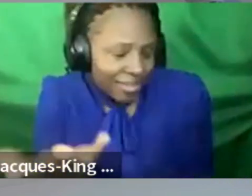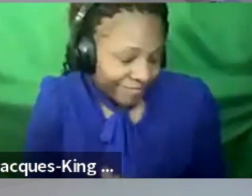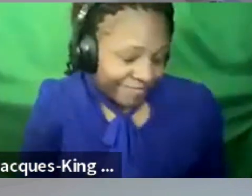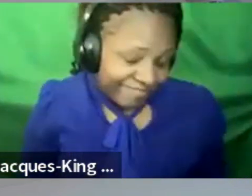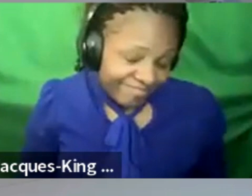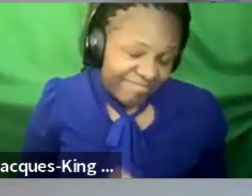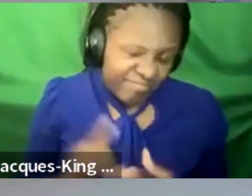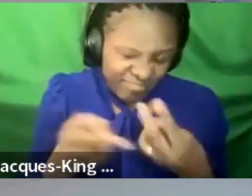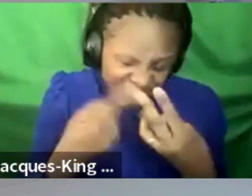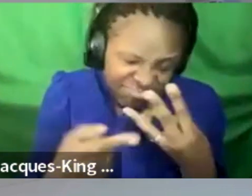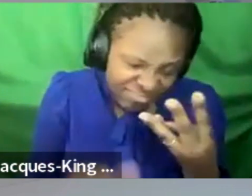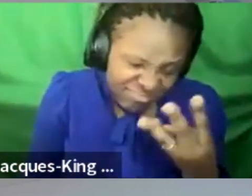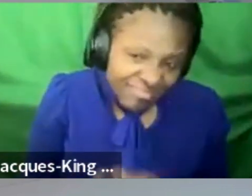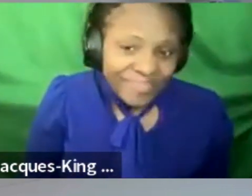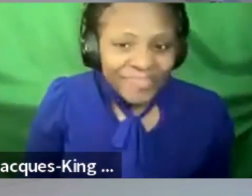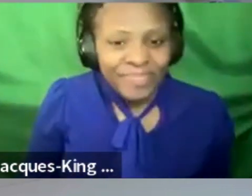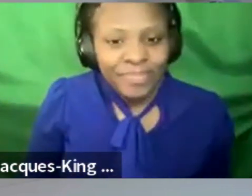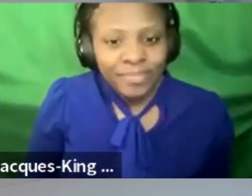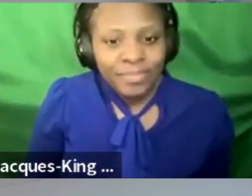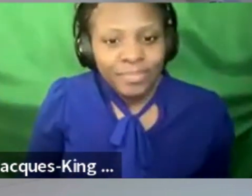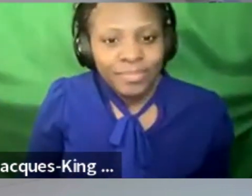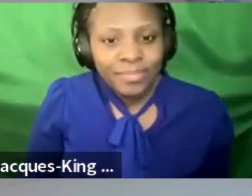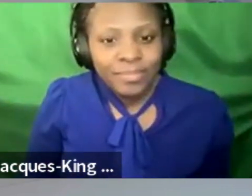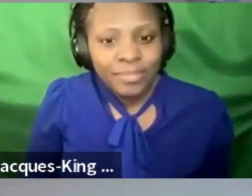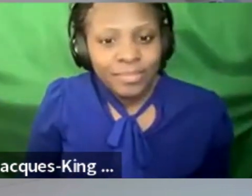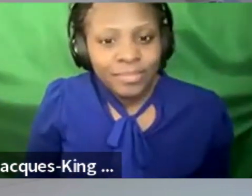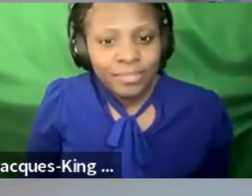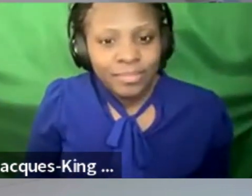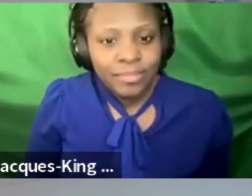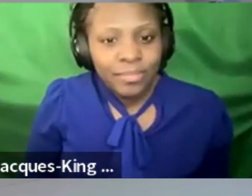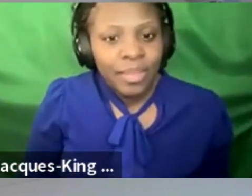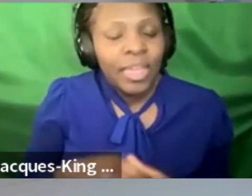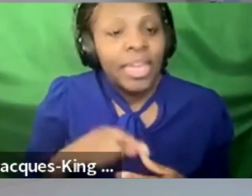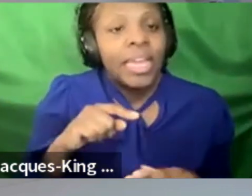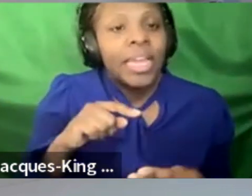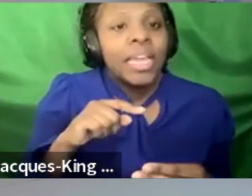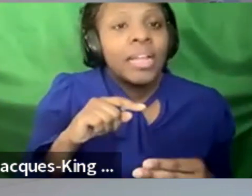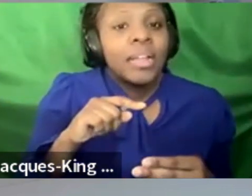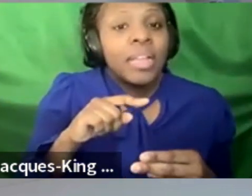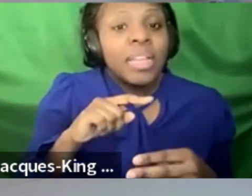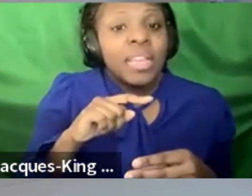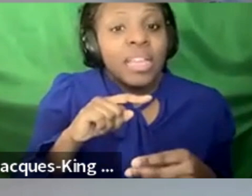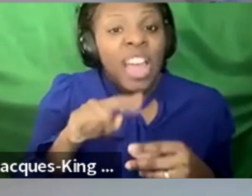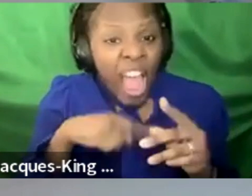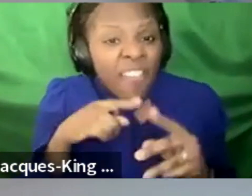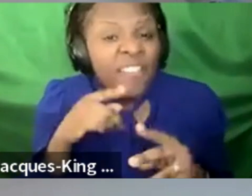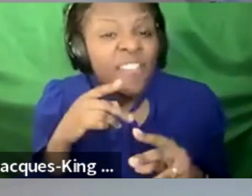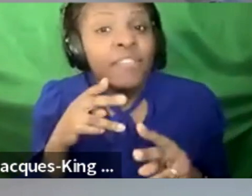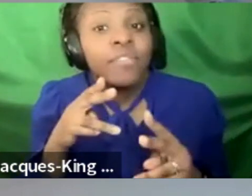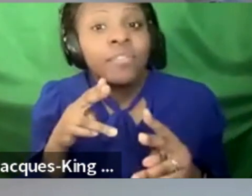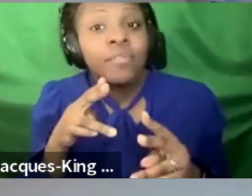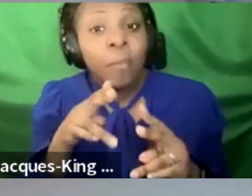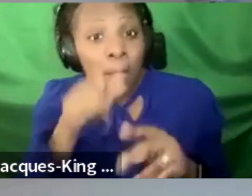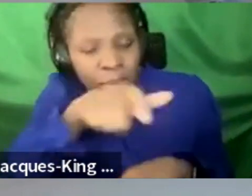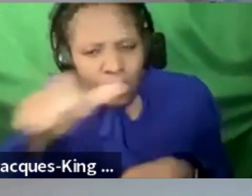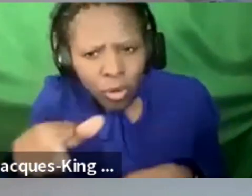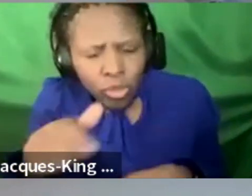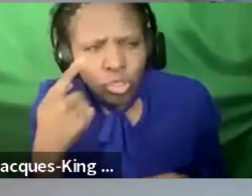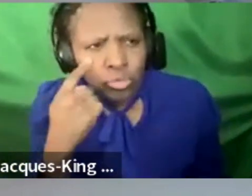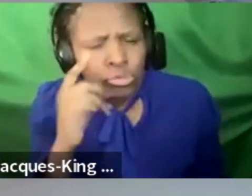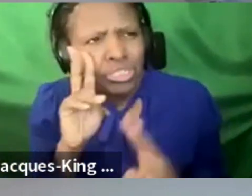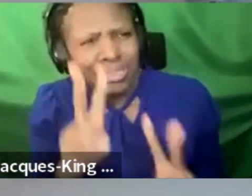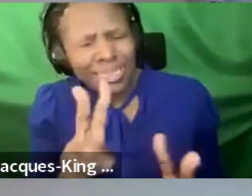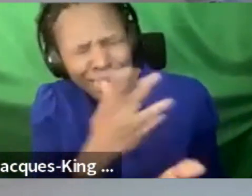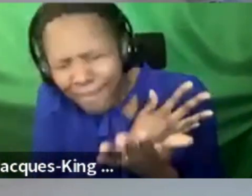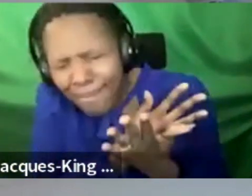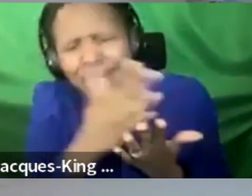so on and so forth. You know, if Michelangelo's work is clearly queer or Caravaggio's, it's really, really obvious that they are. I think we